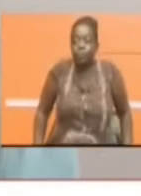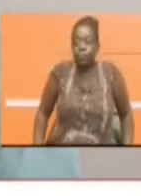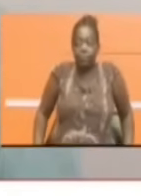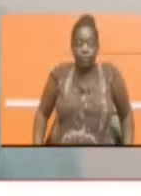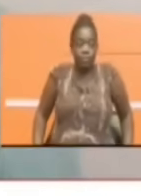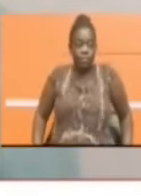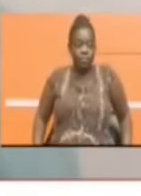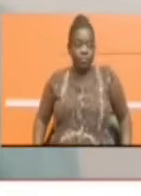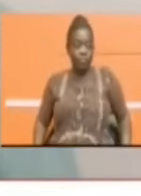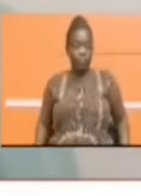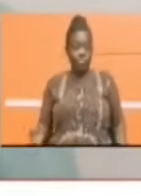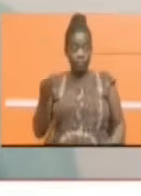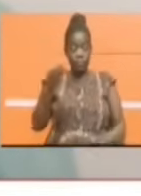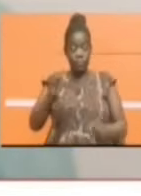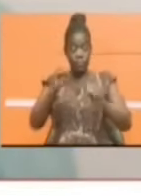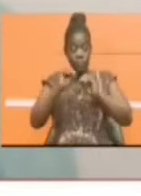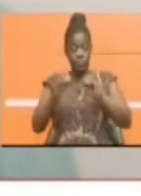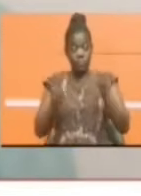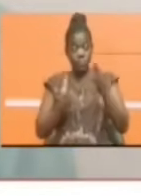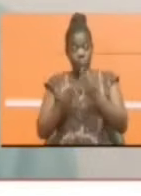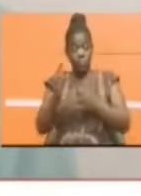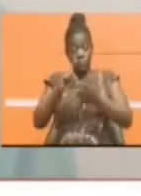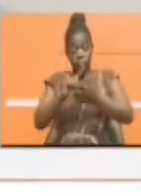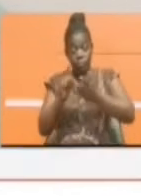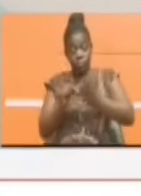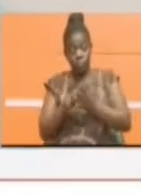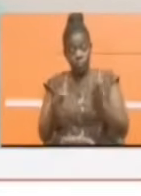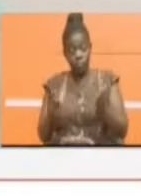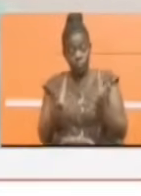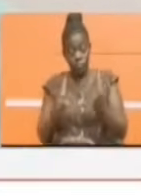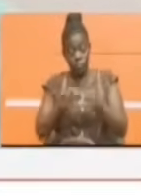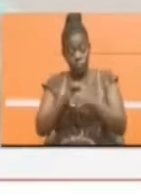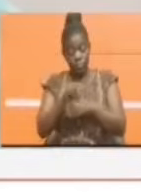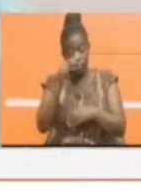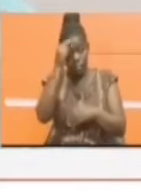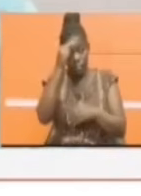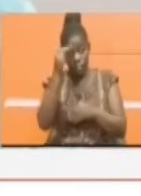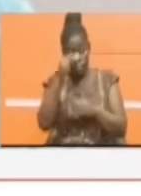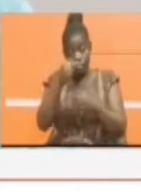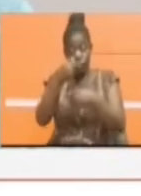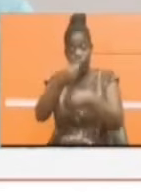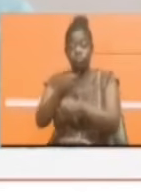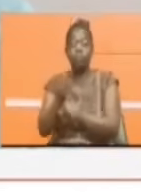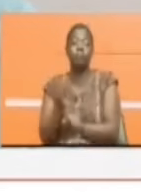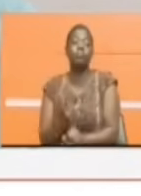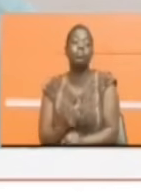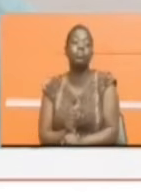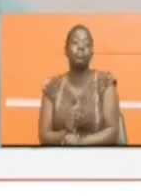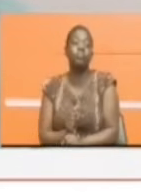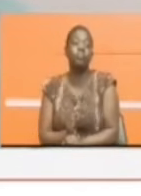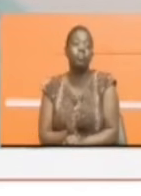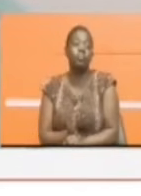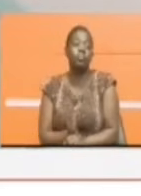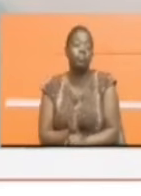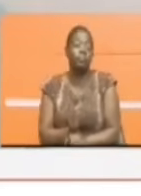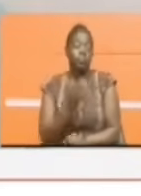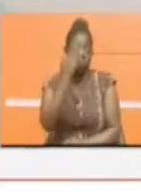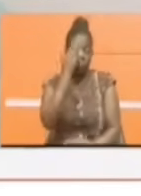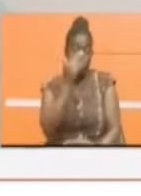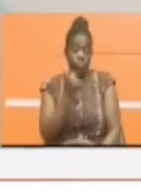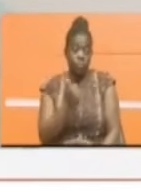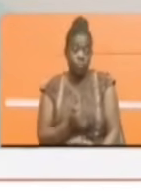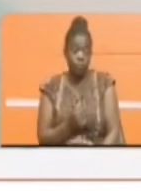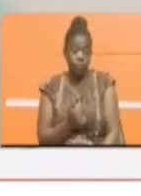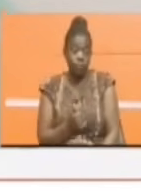projects, you are taking this learner to the society such that